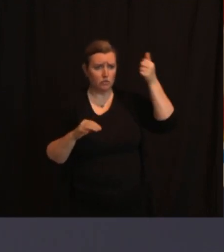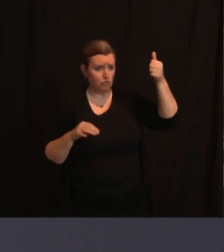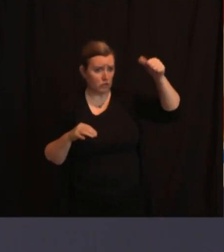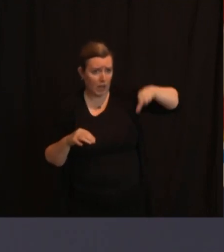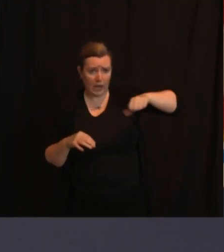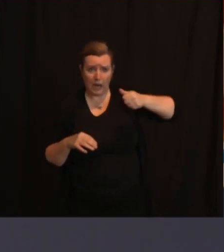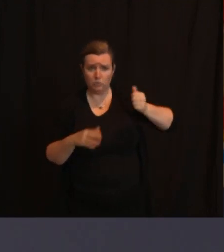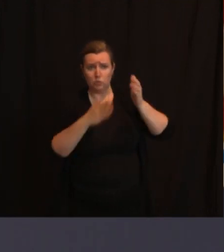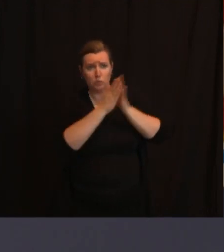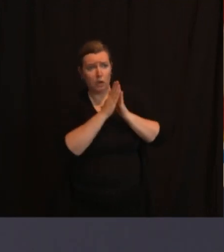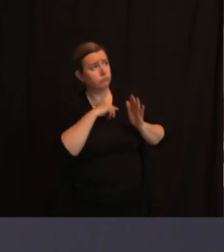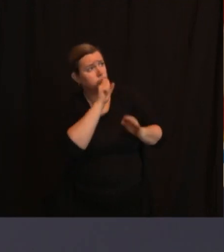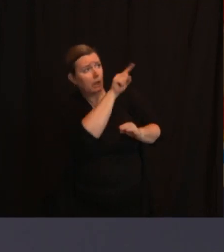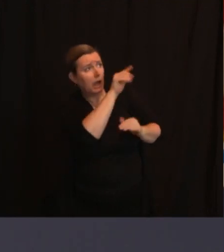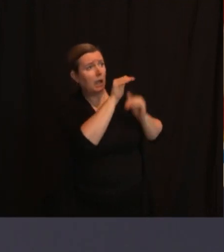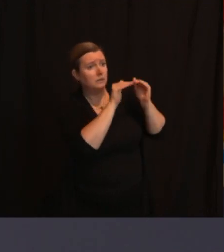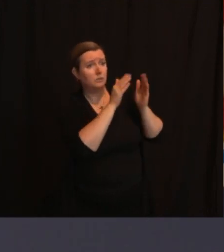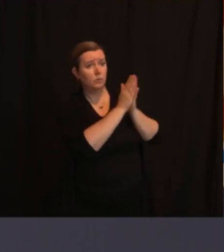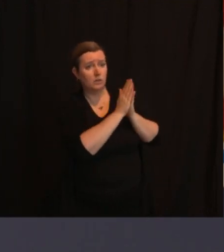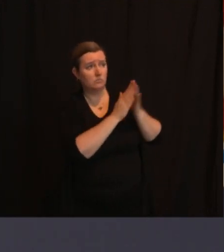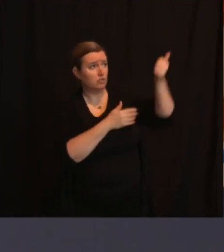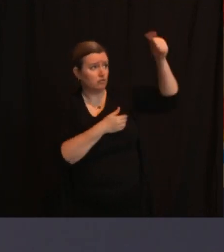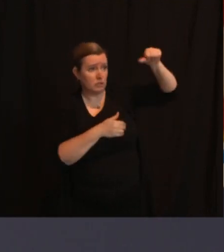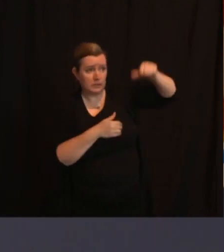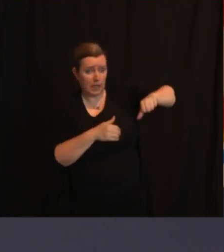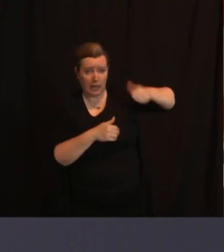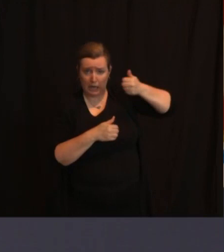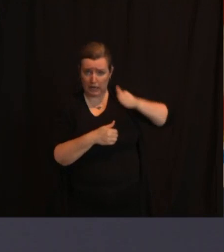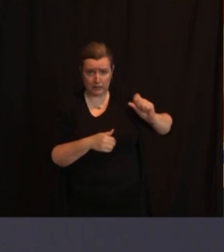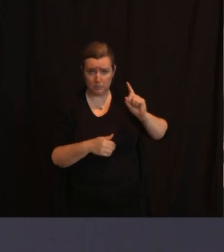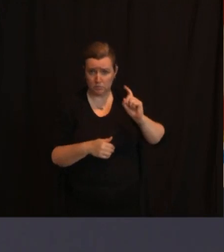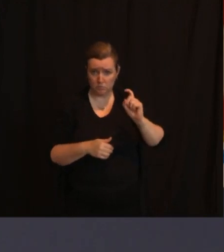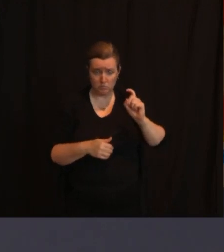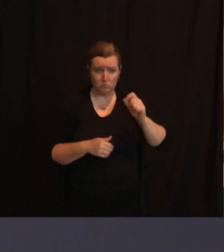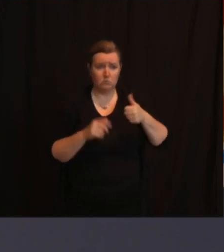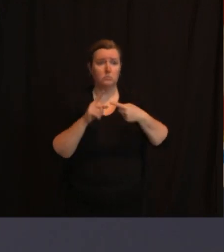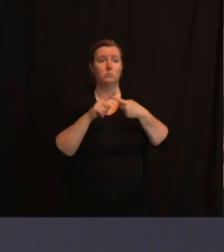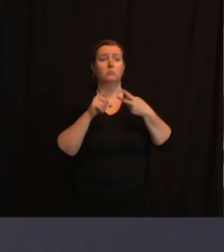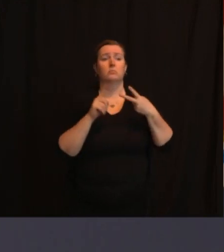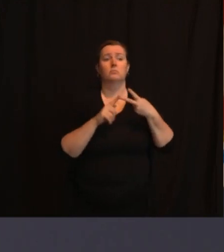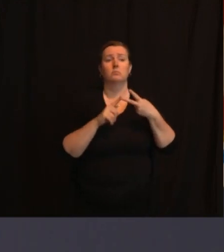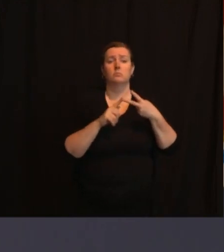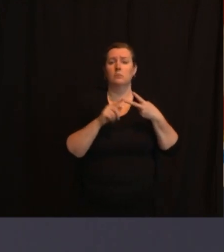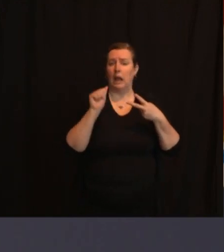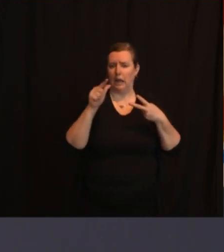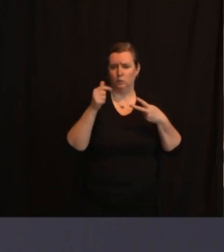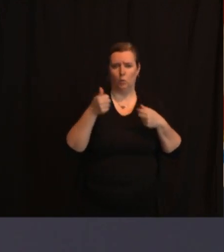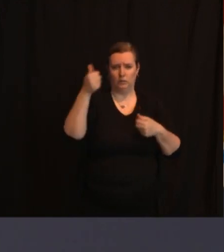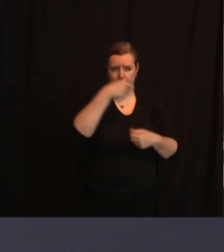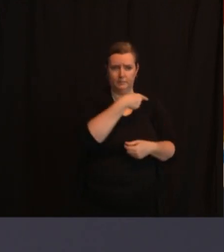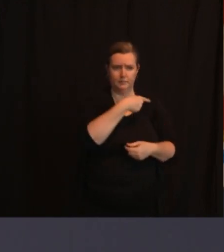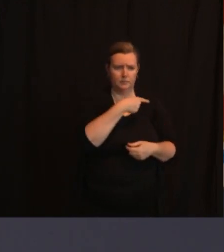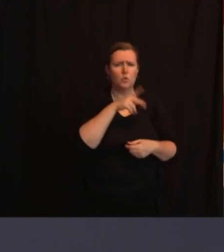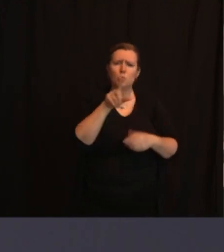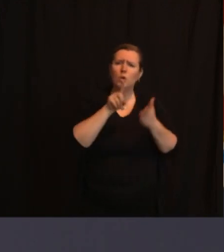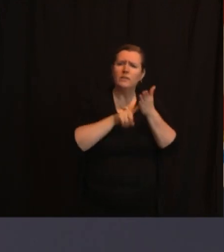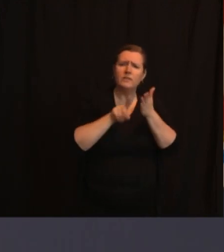General, have you been giving any attention to the Paramus Veterans Home in your investigation? Thank